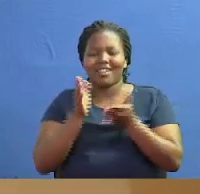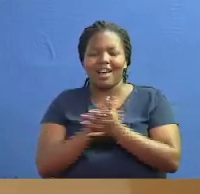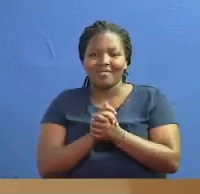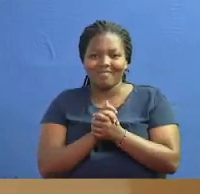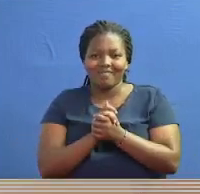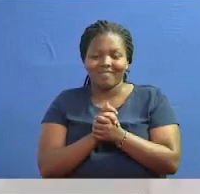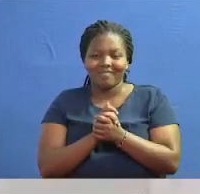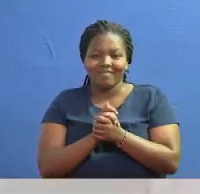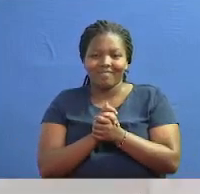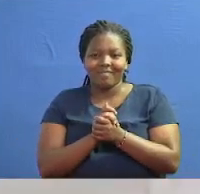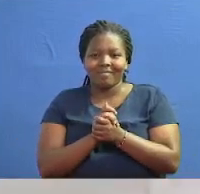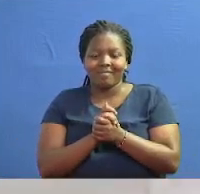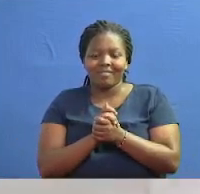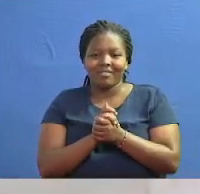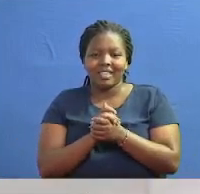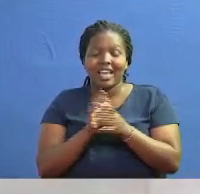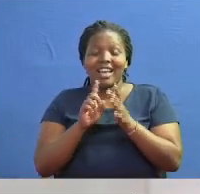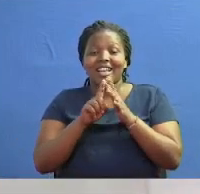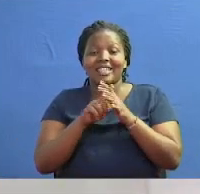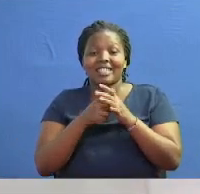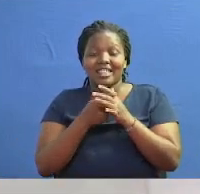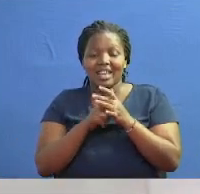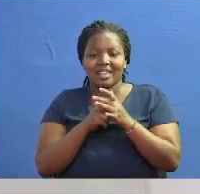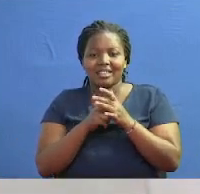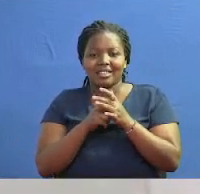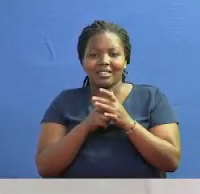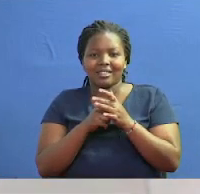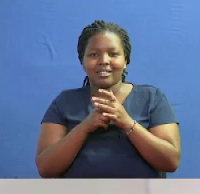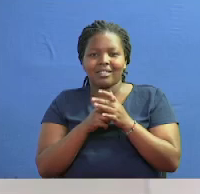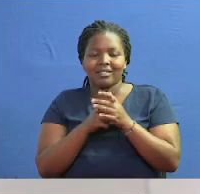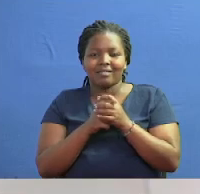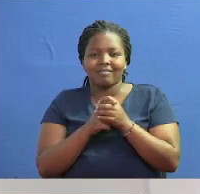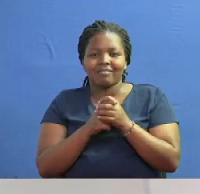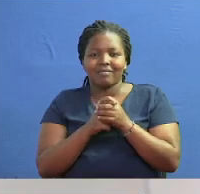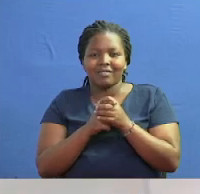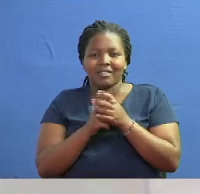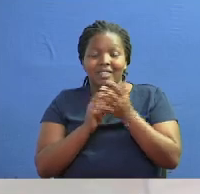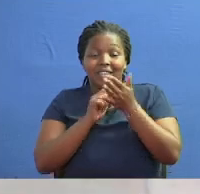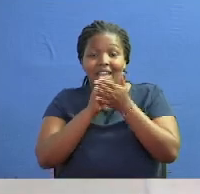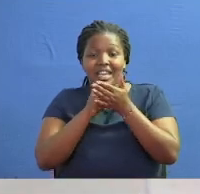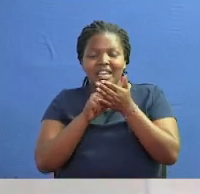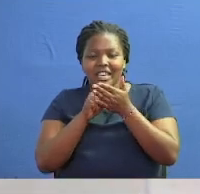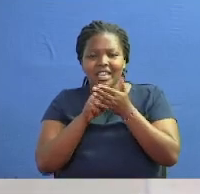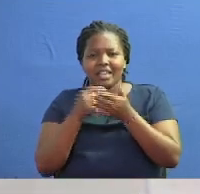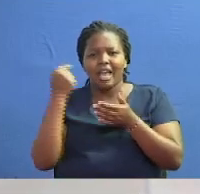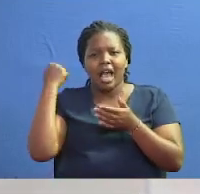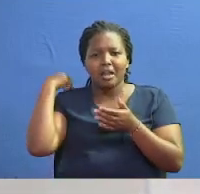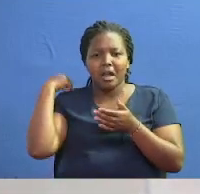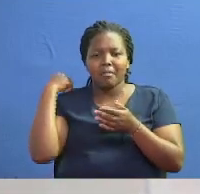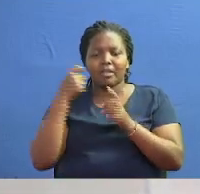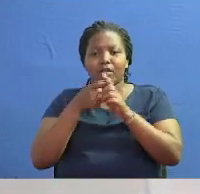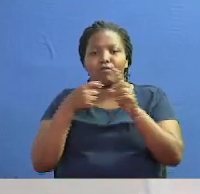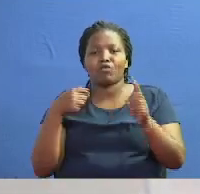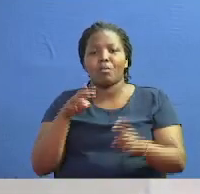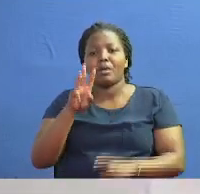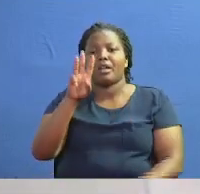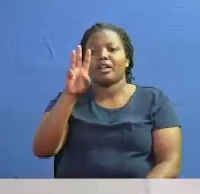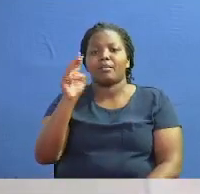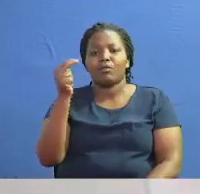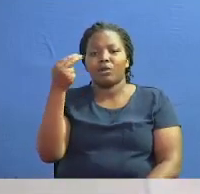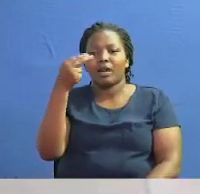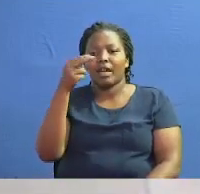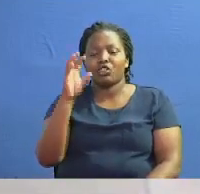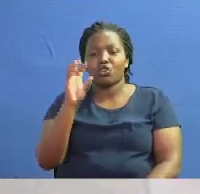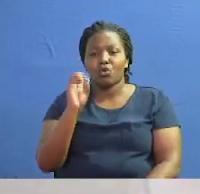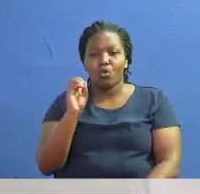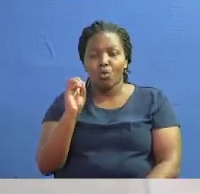All right. Let me begin by, giving out, rather reading out some statistics from World Health Organization